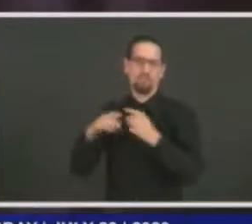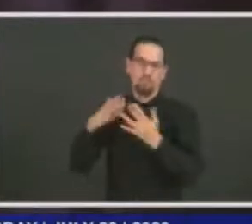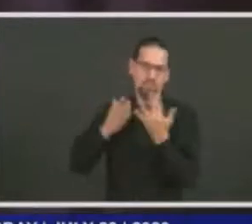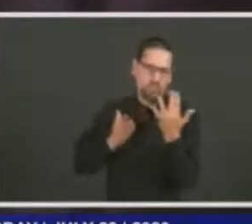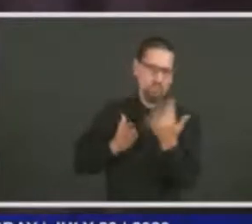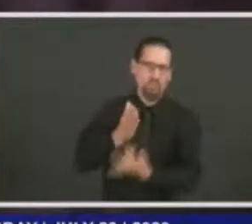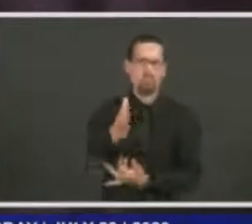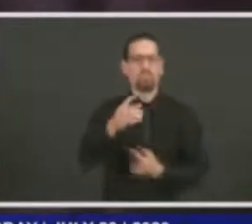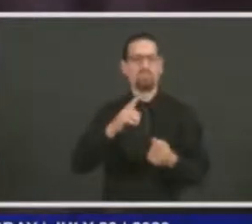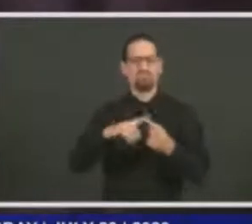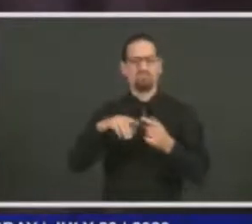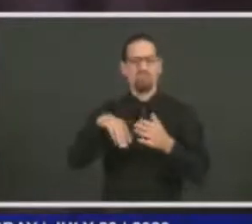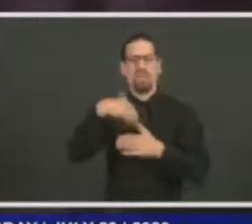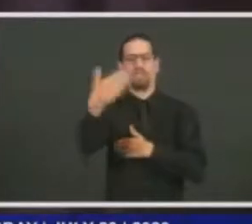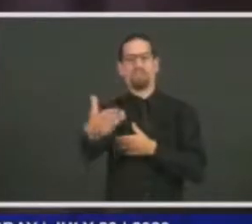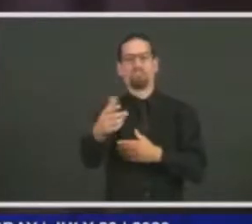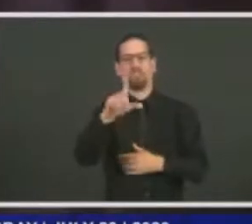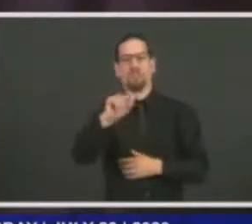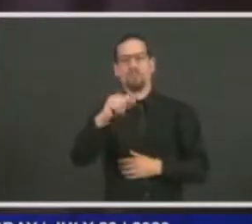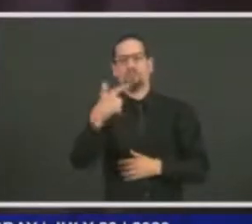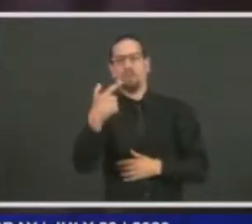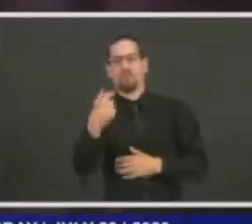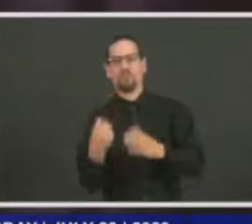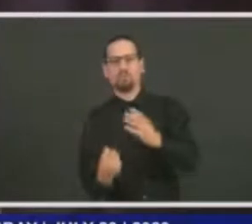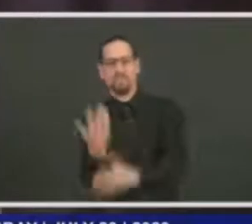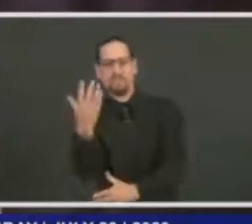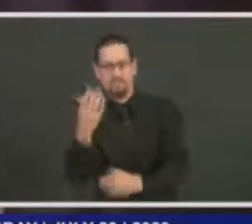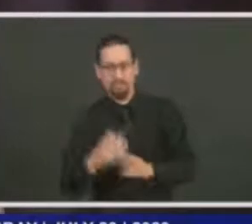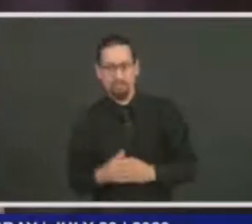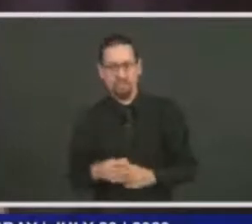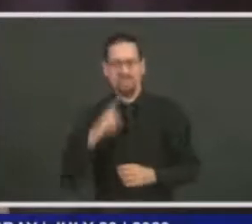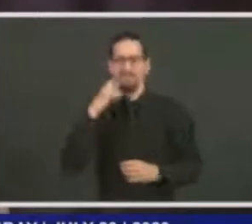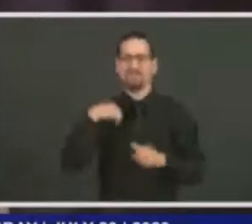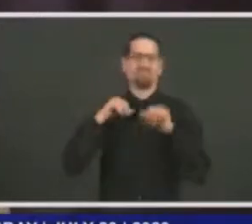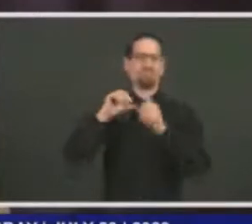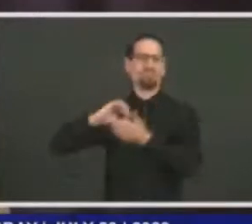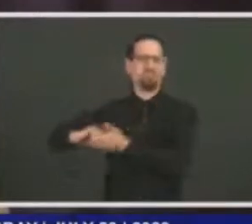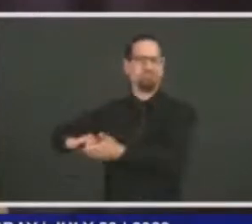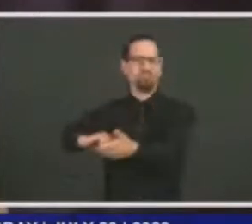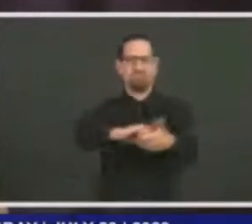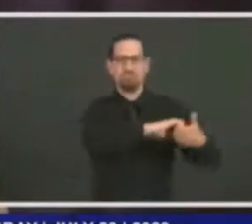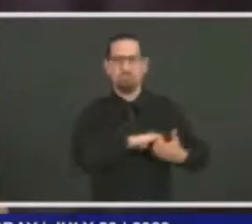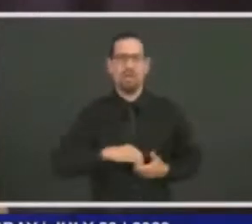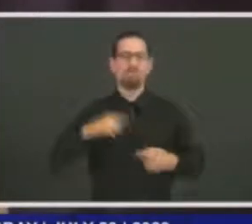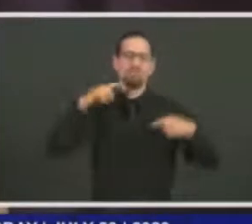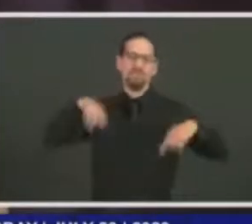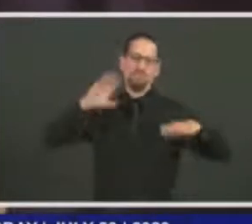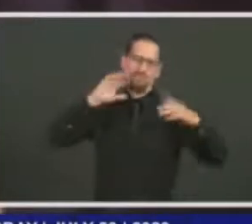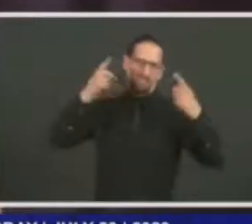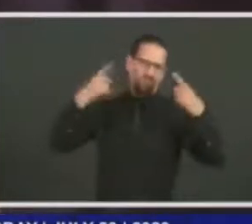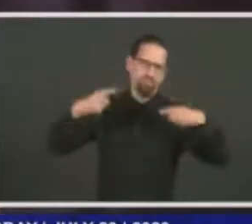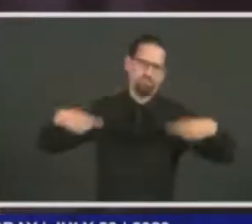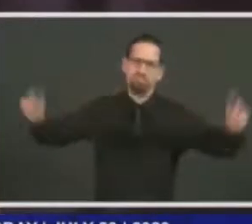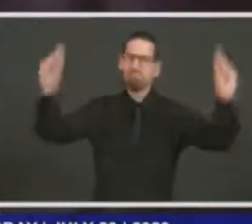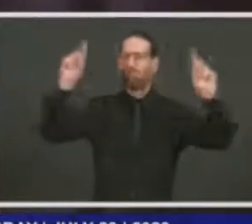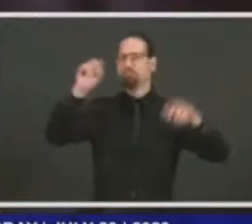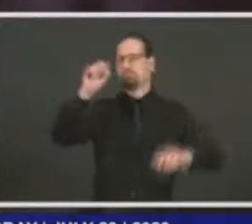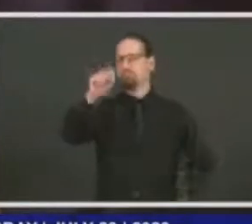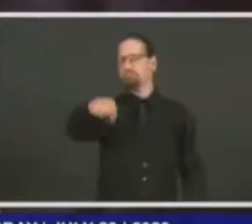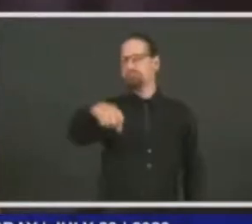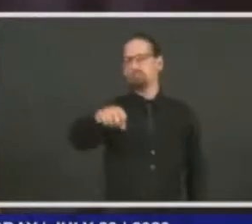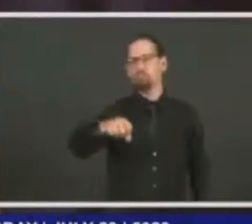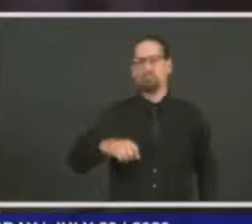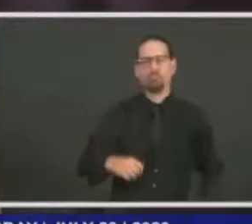together and we will be successful. Quiero asegurarle que vamos a tener éxito porque estamos trabajando juntos y lo